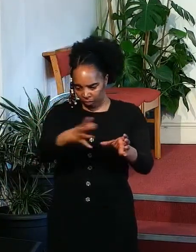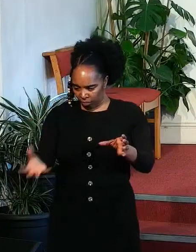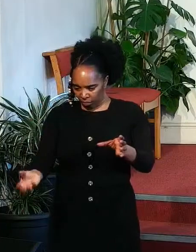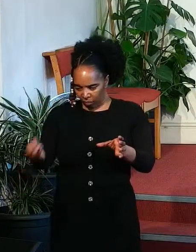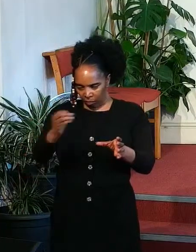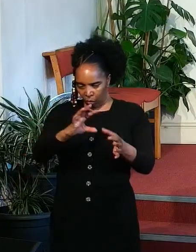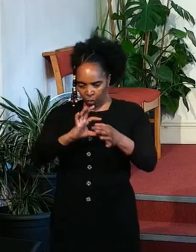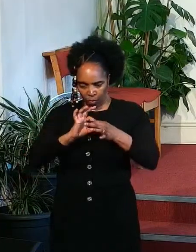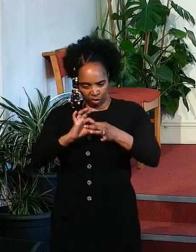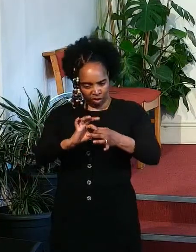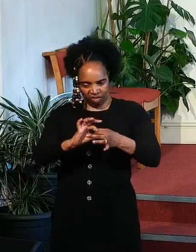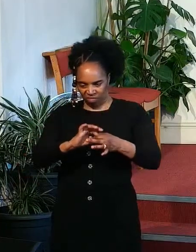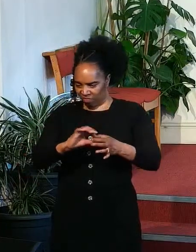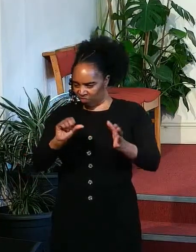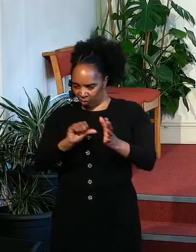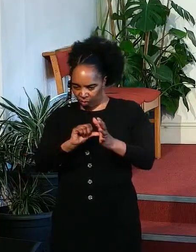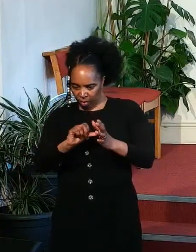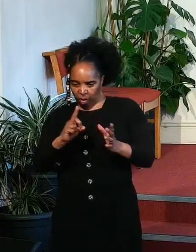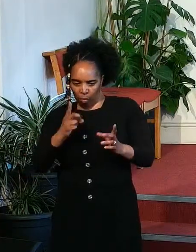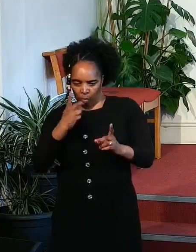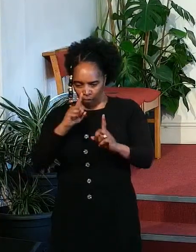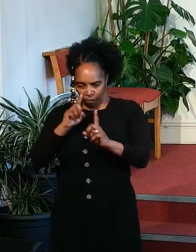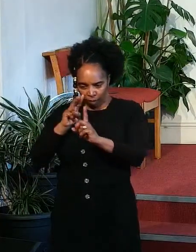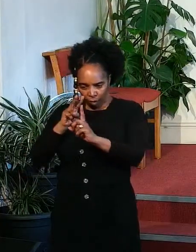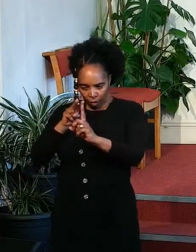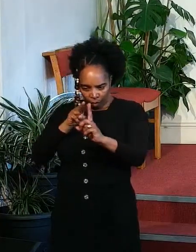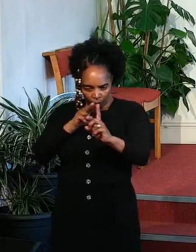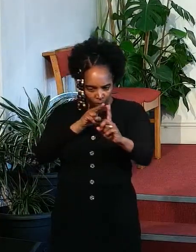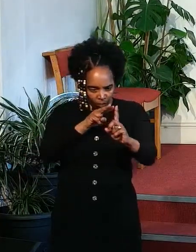coordinating things as well. You may want them to follow your